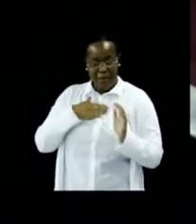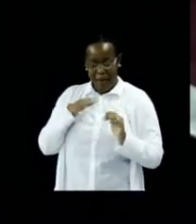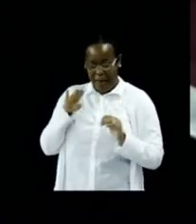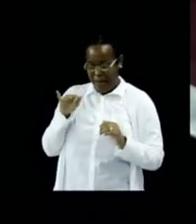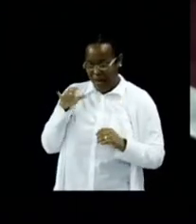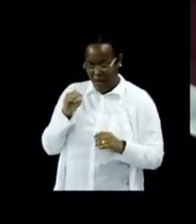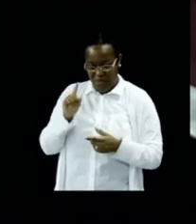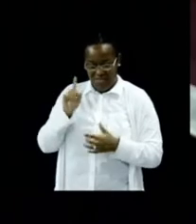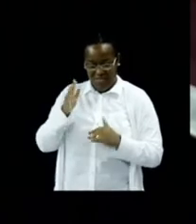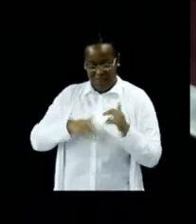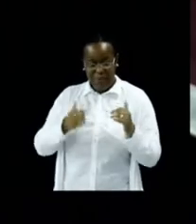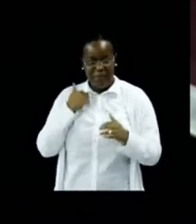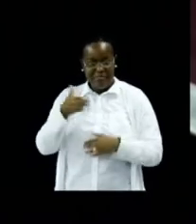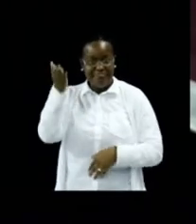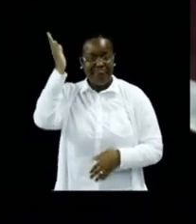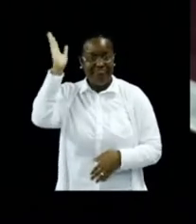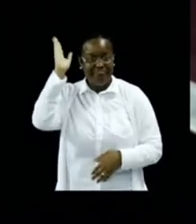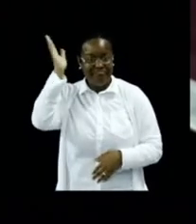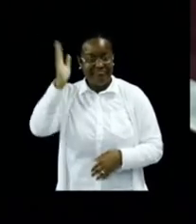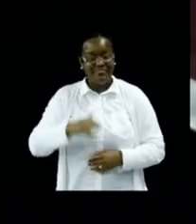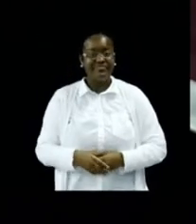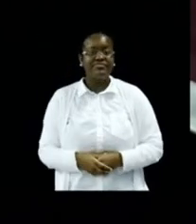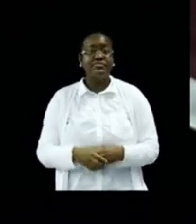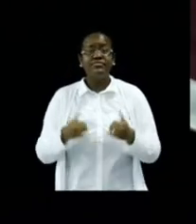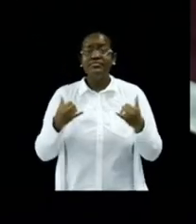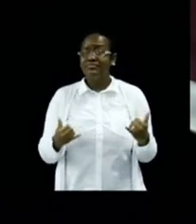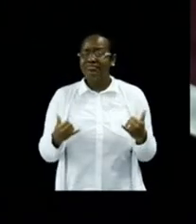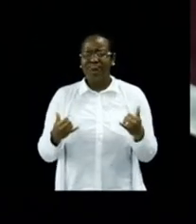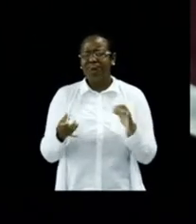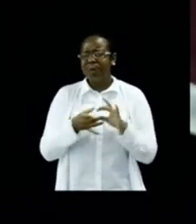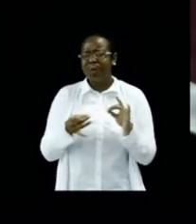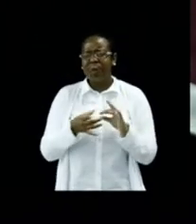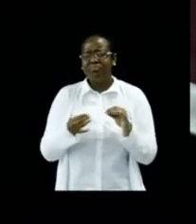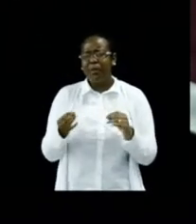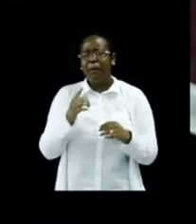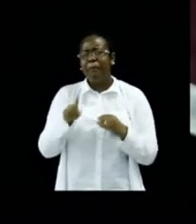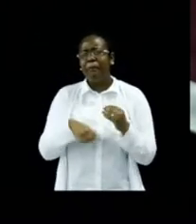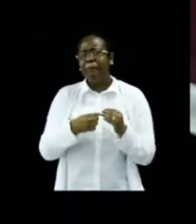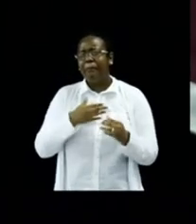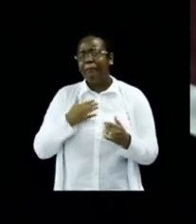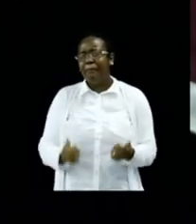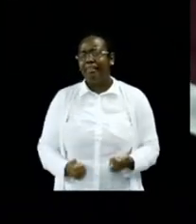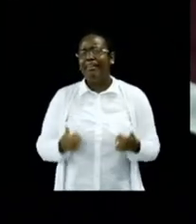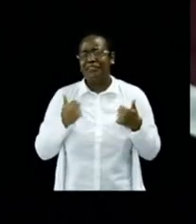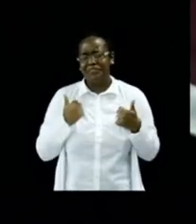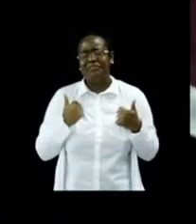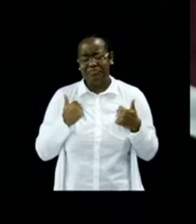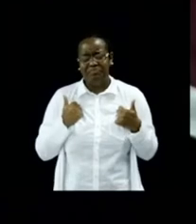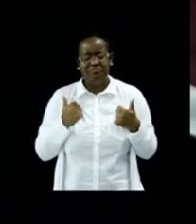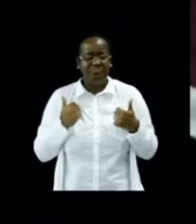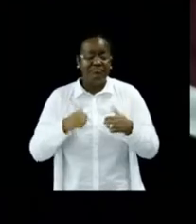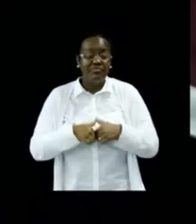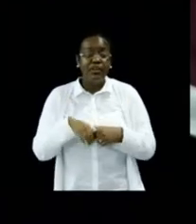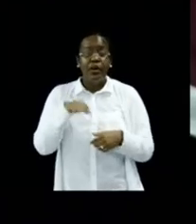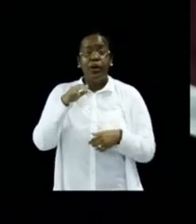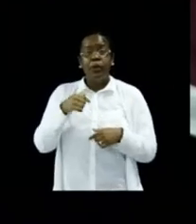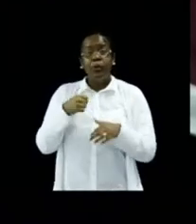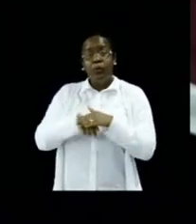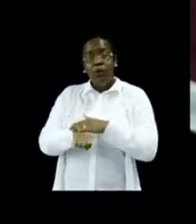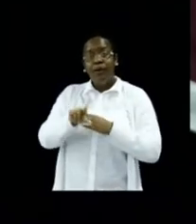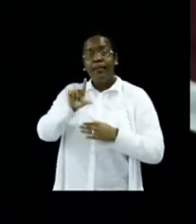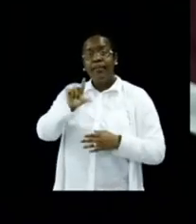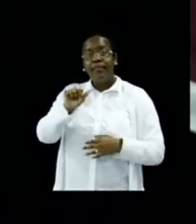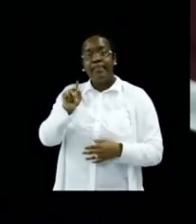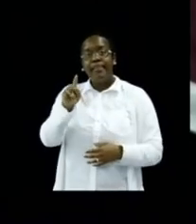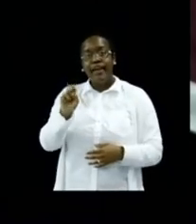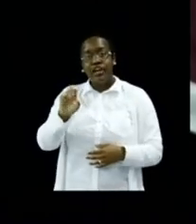speech. So I'll tell you all a little bit about my life. I was born in Lake Charles,